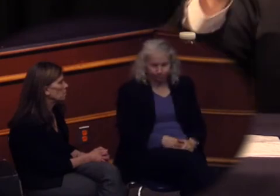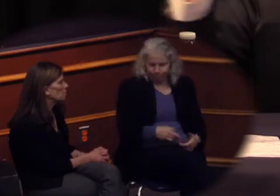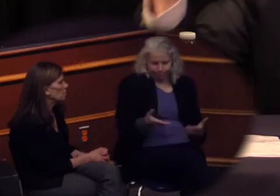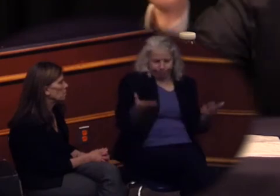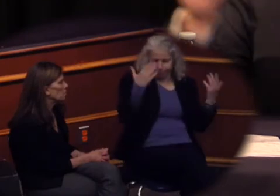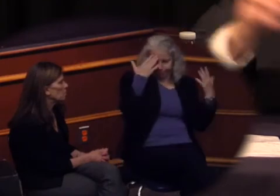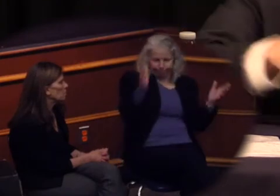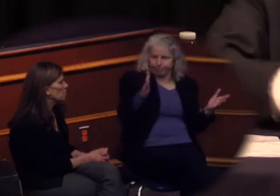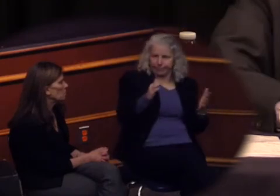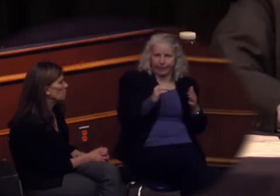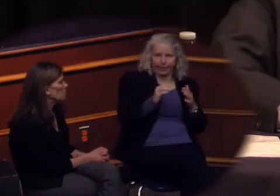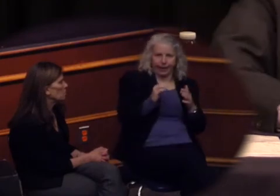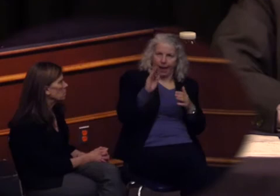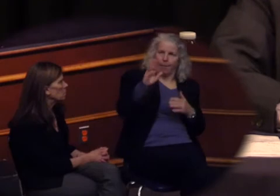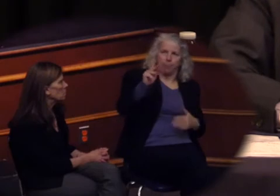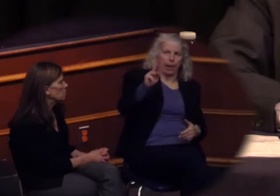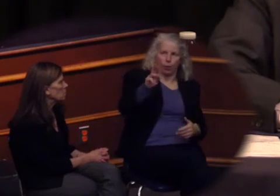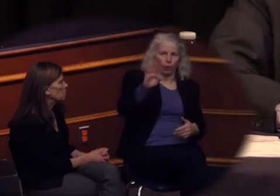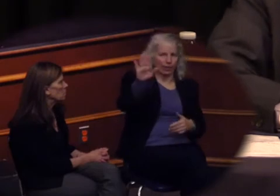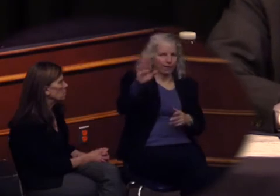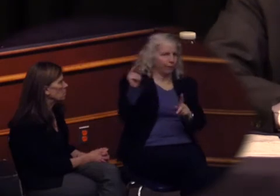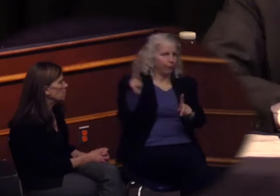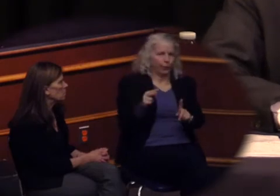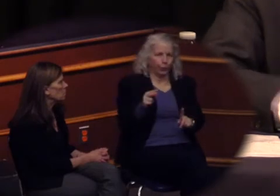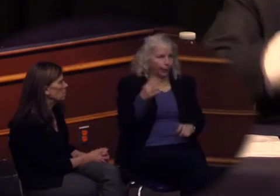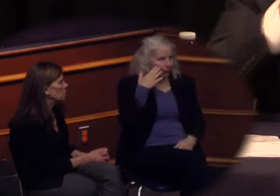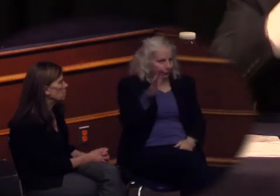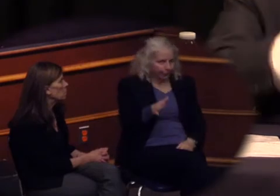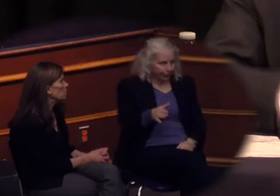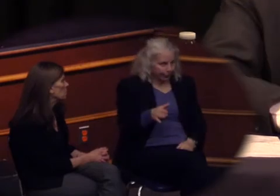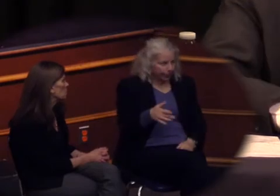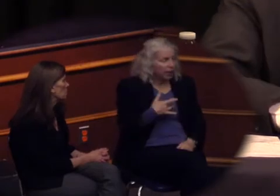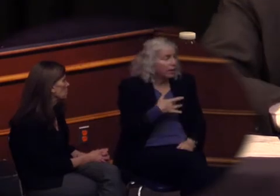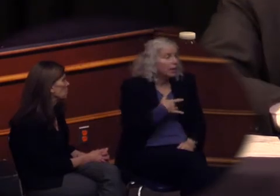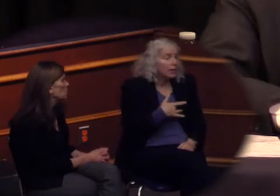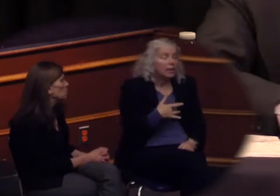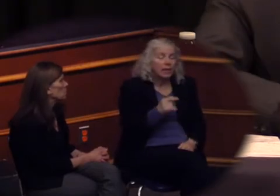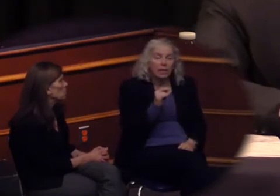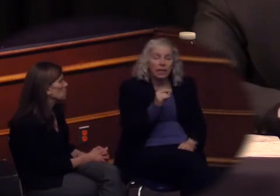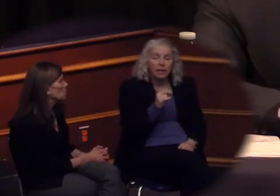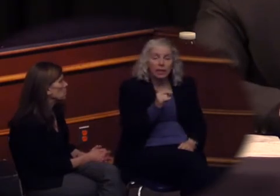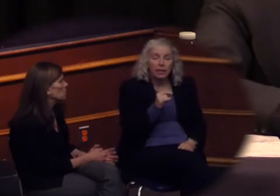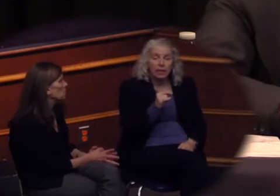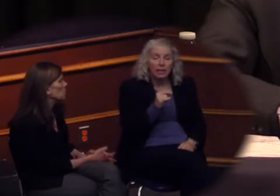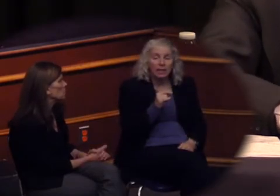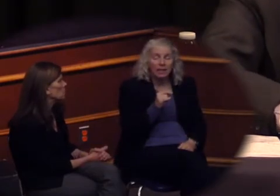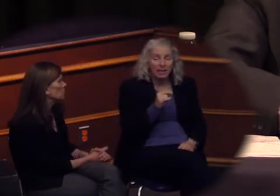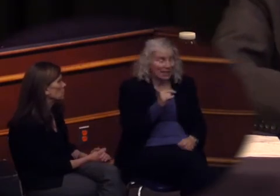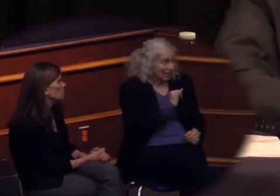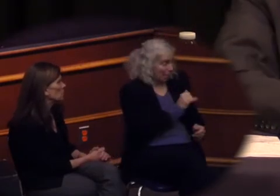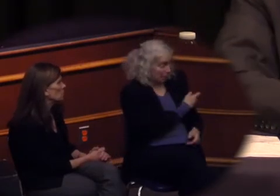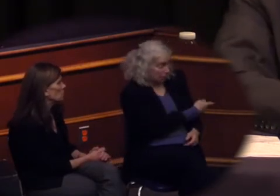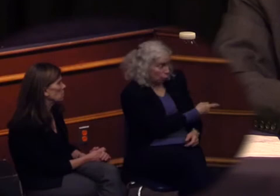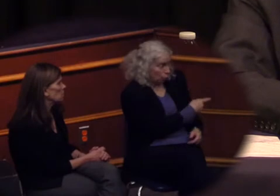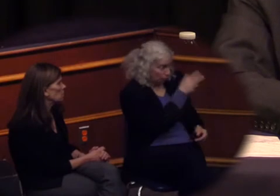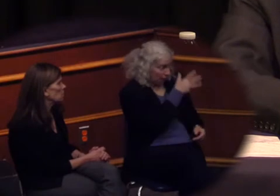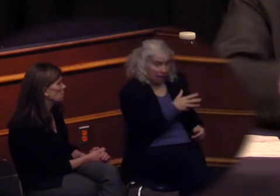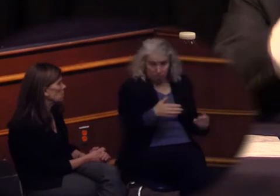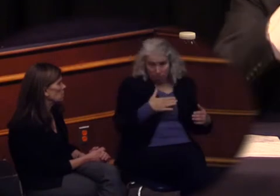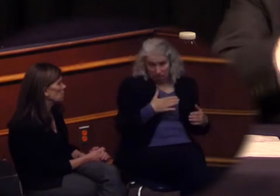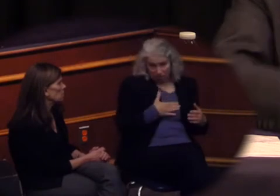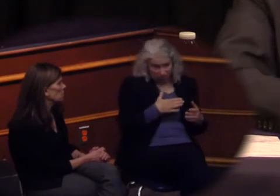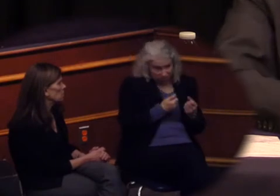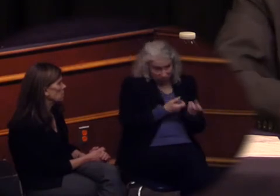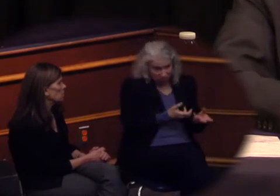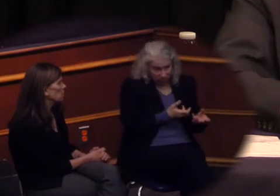how Governor Baker stands on this stuff. But you can count on the fact that, based on what these gentlemen said and how I feel,